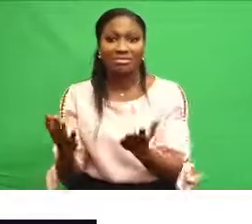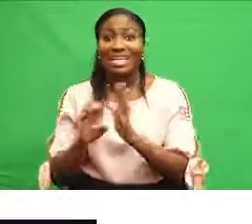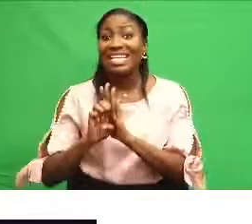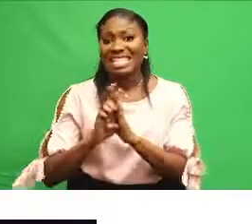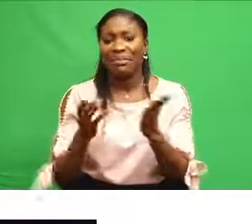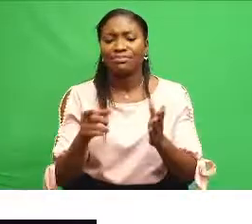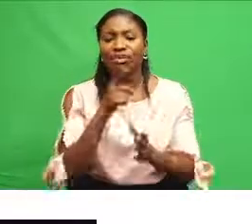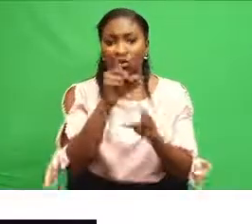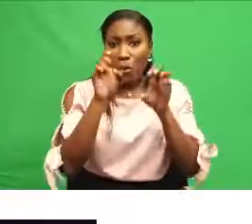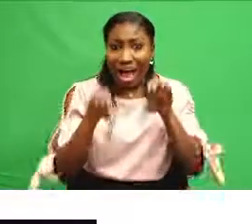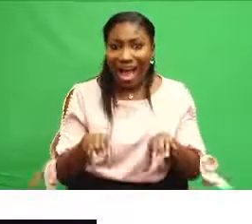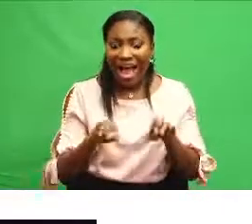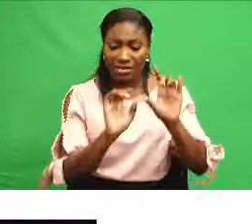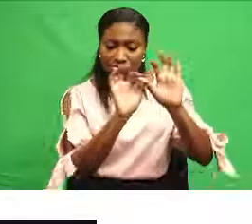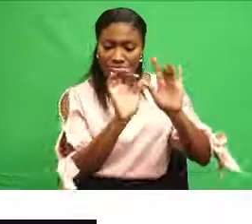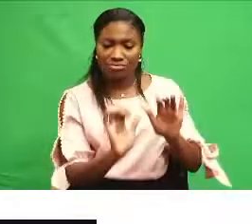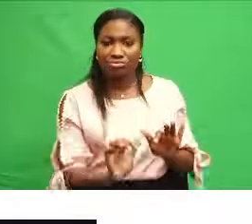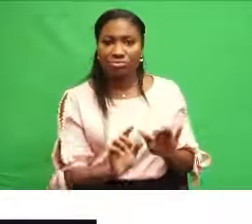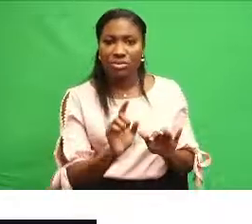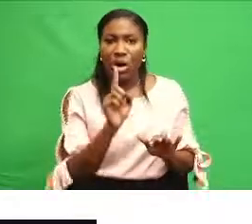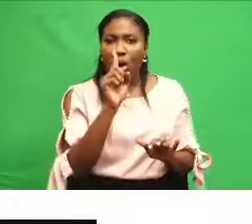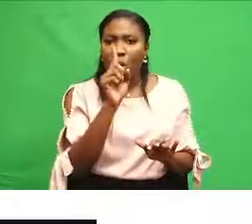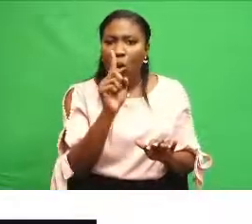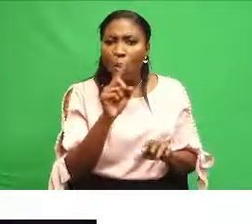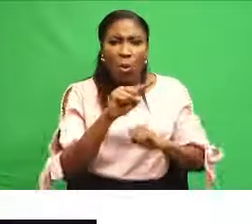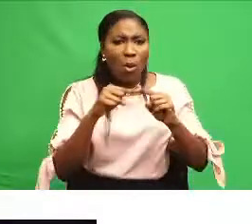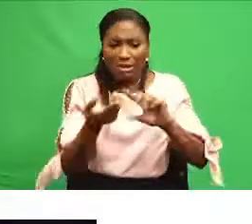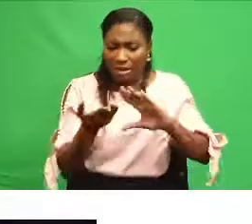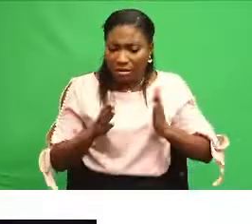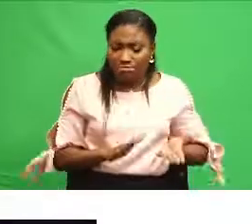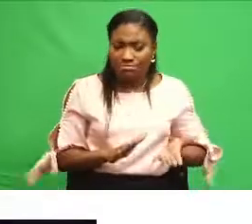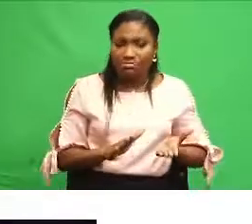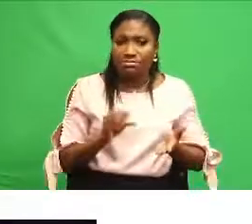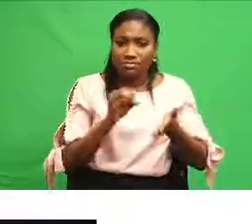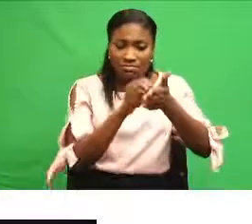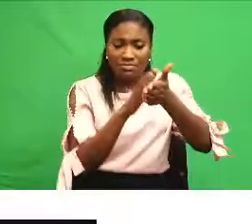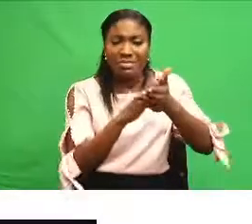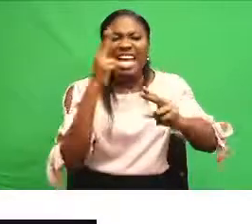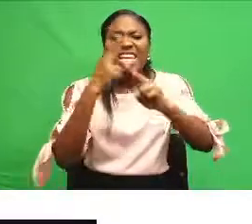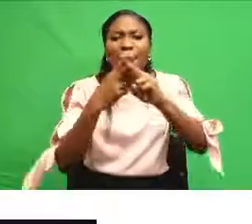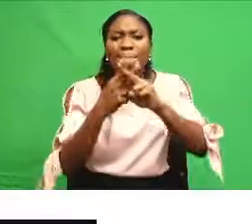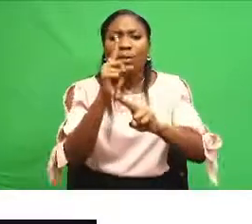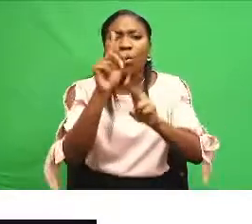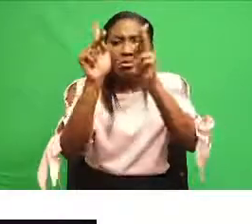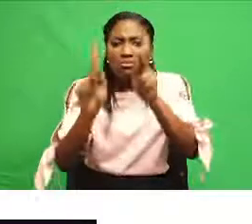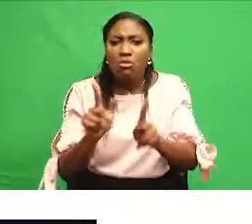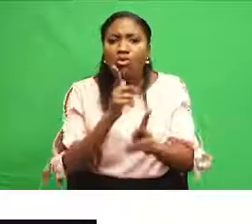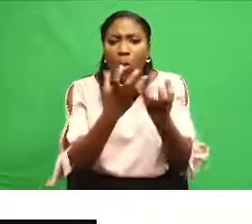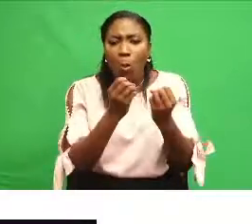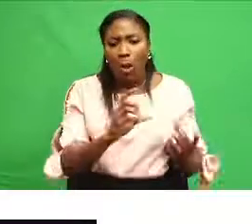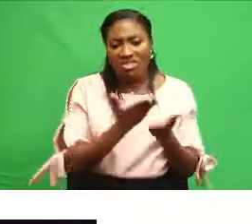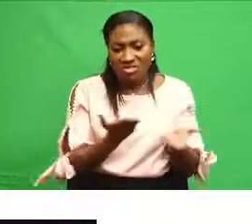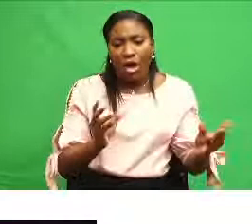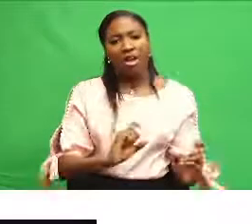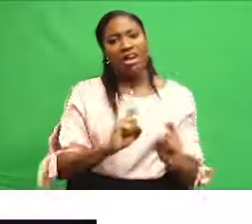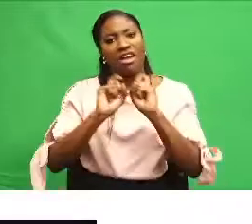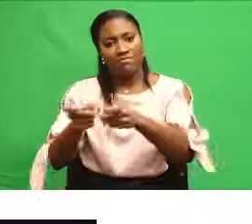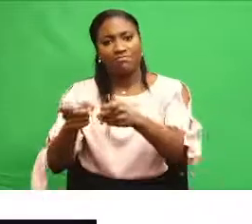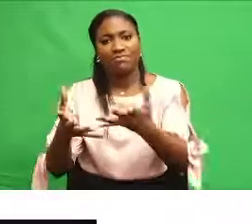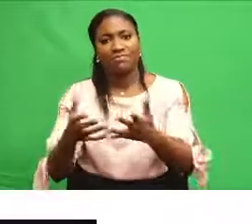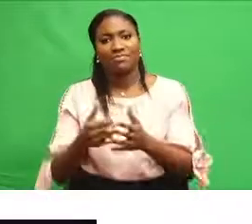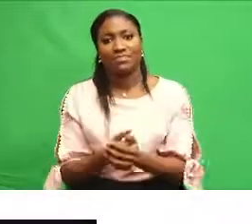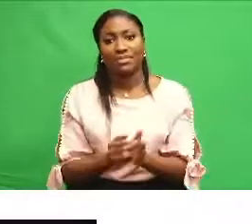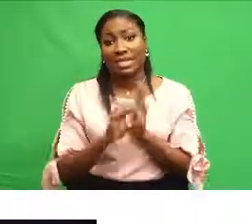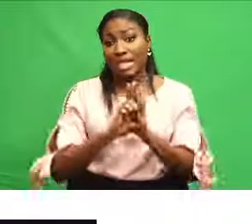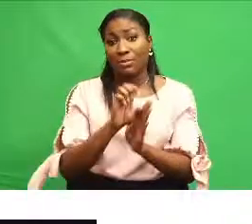a beneficiary. All right? Now, in particular, in terms of the unit trust corporation, you can name